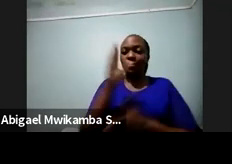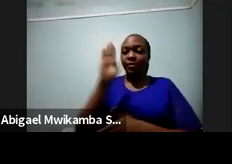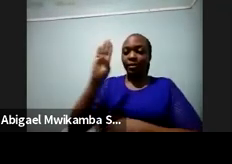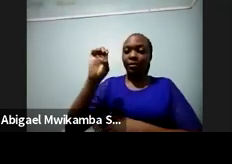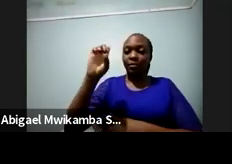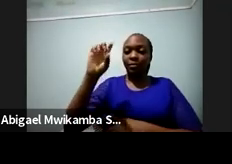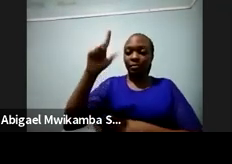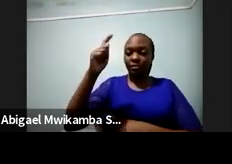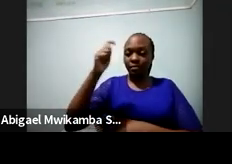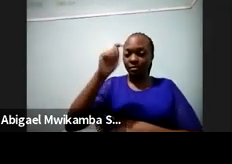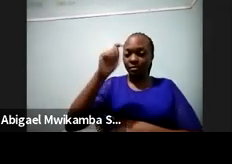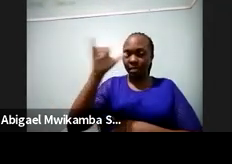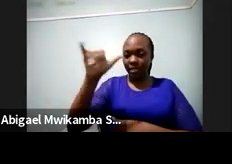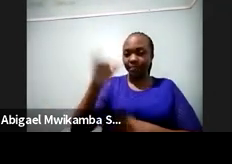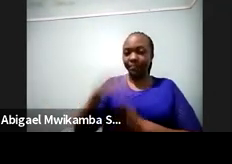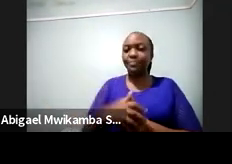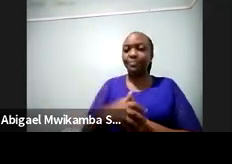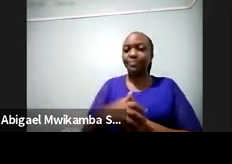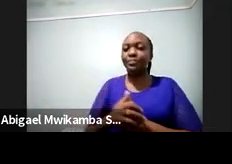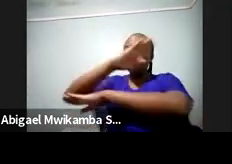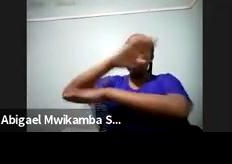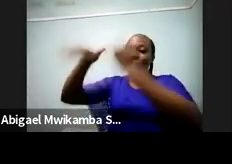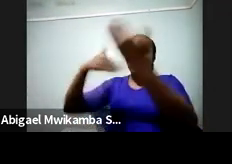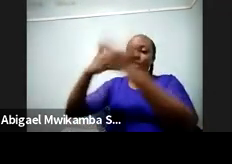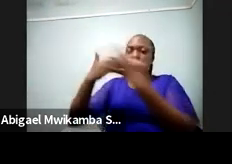Good evening, everyone. Good evening to you.